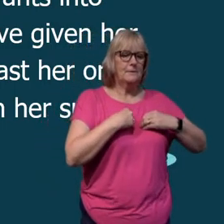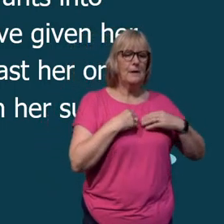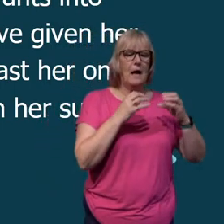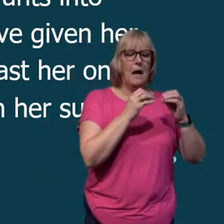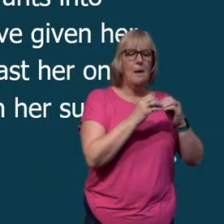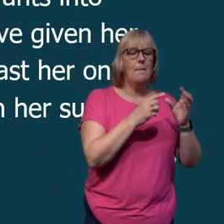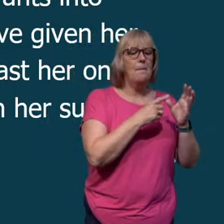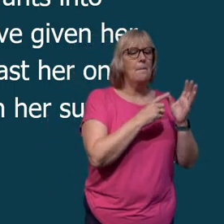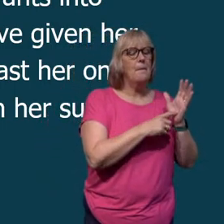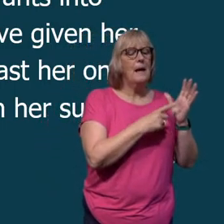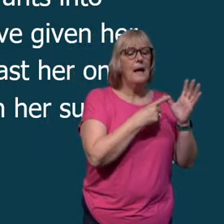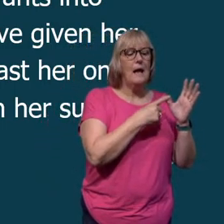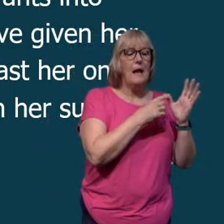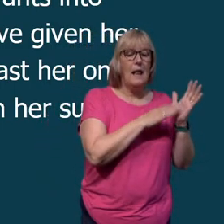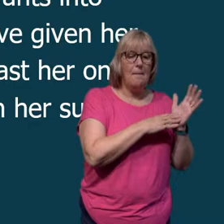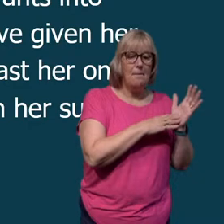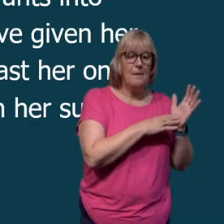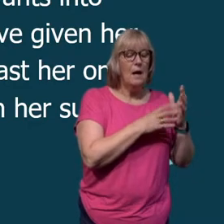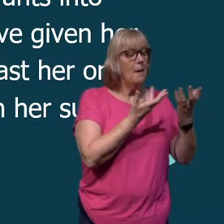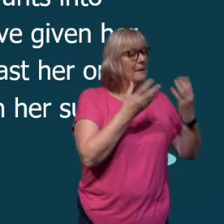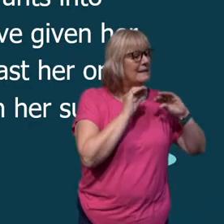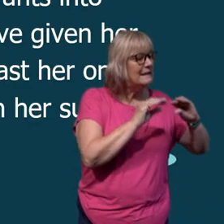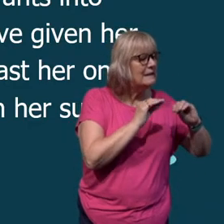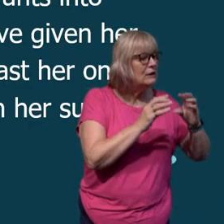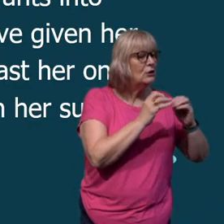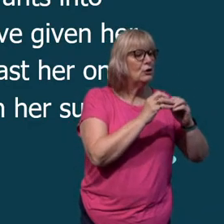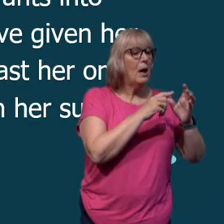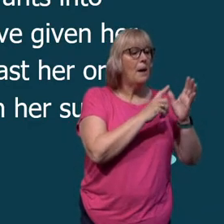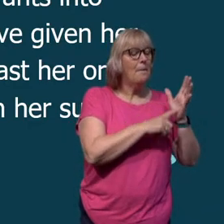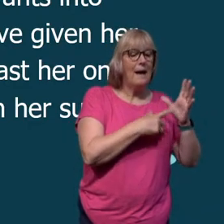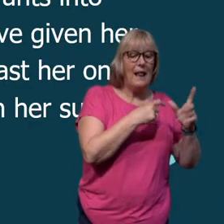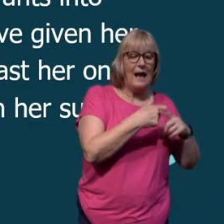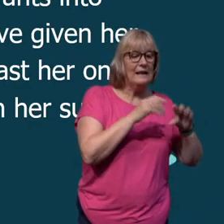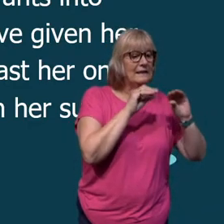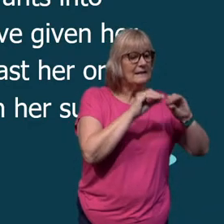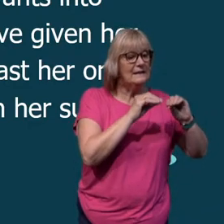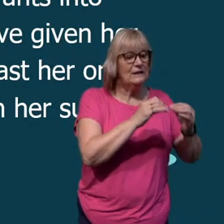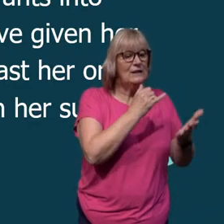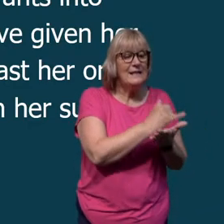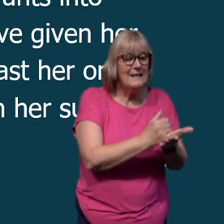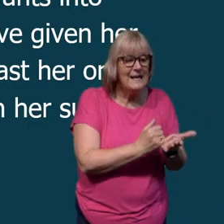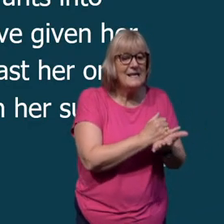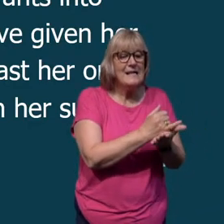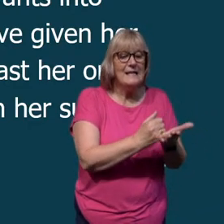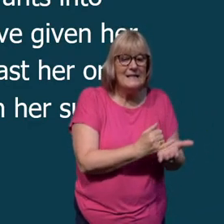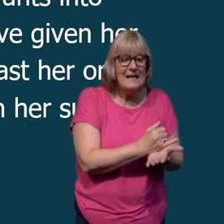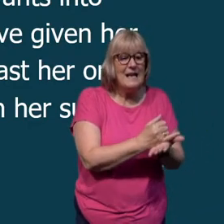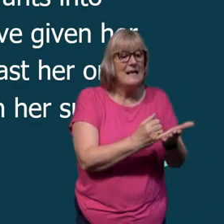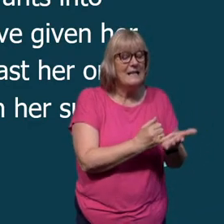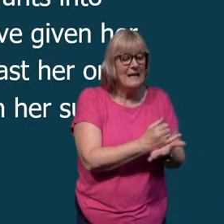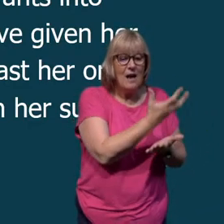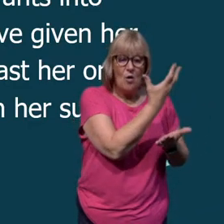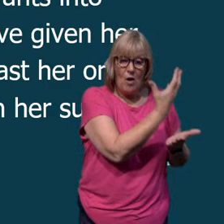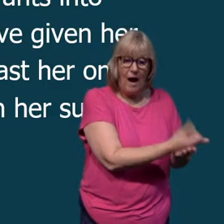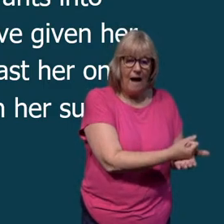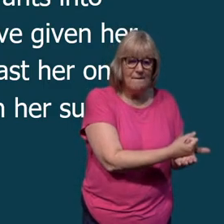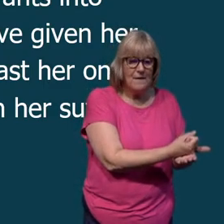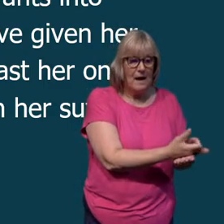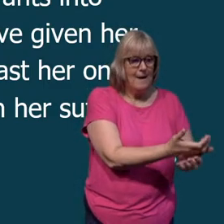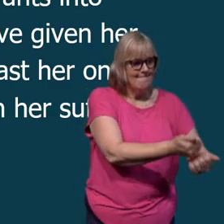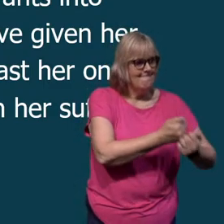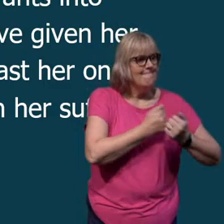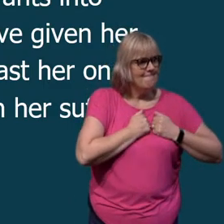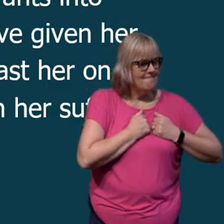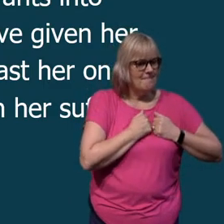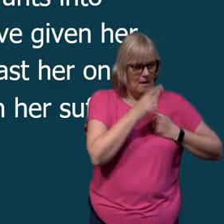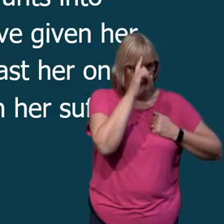the Israelites to sin by eating food sacrificed to idols, by committing sexual immorality. Likewise, you have those who hold the teaching of